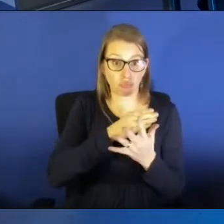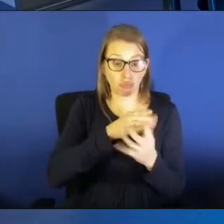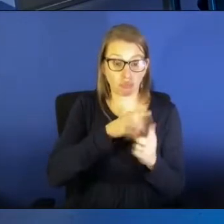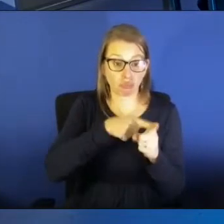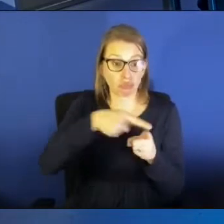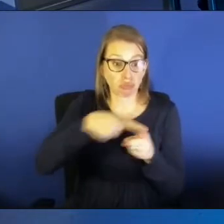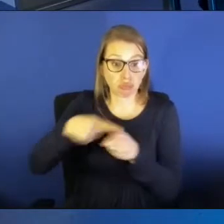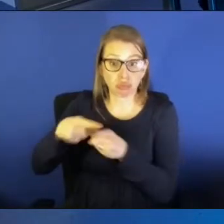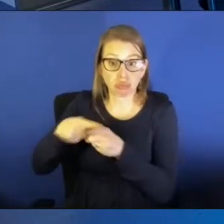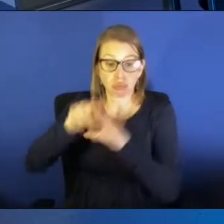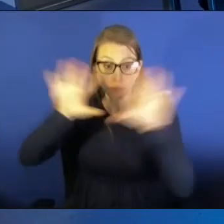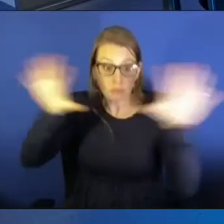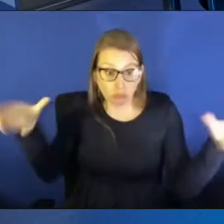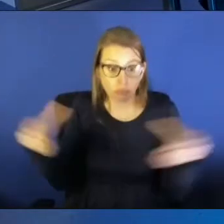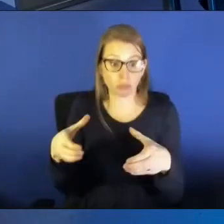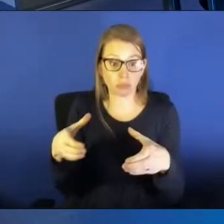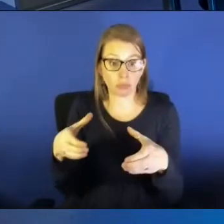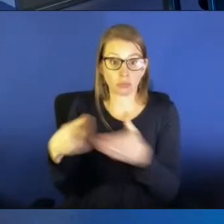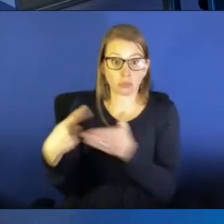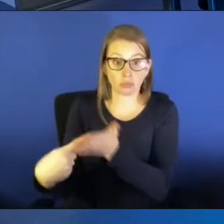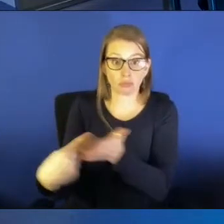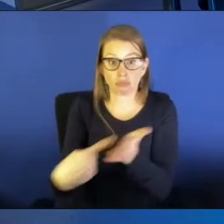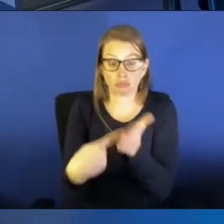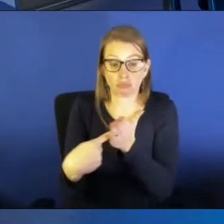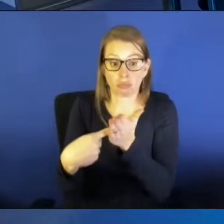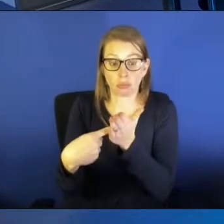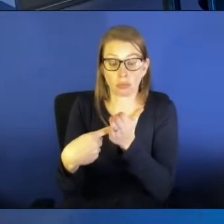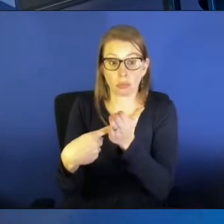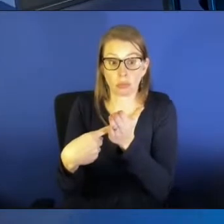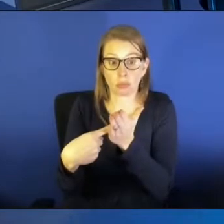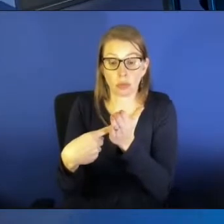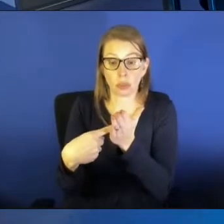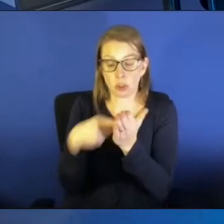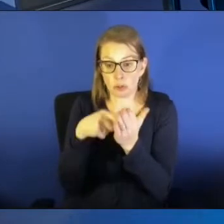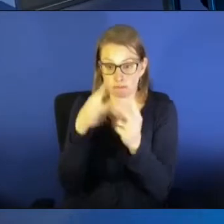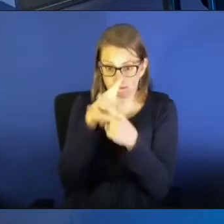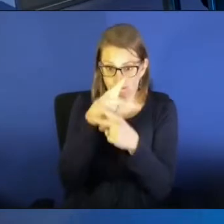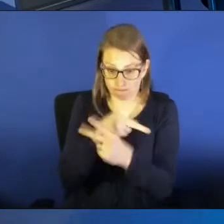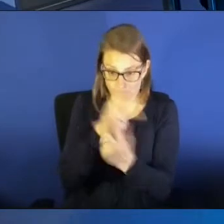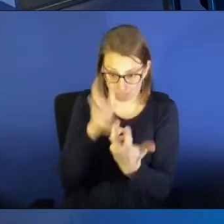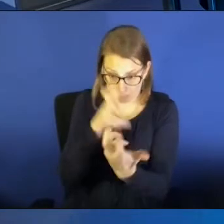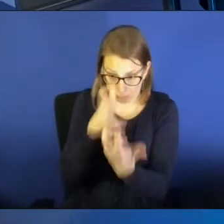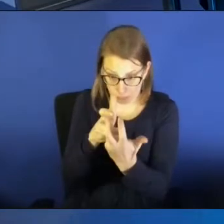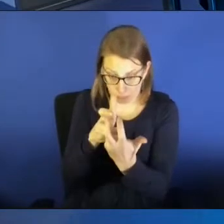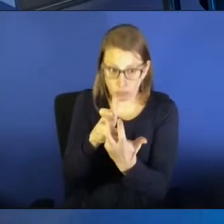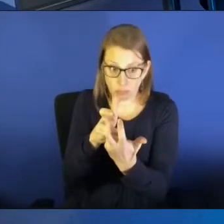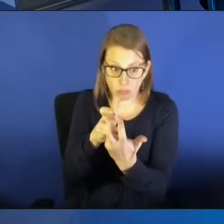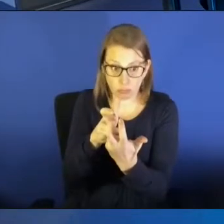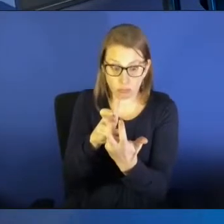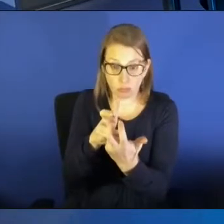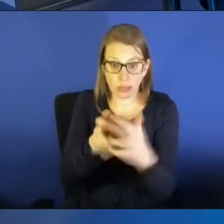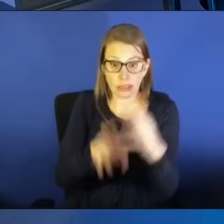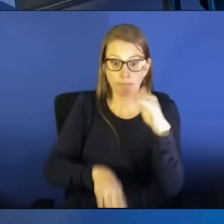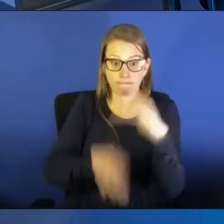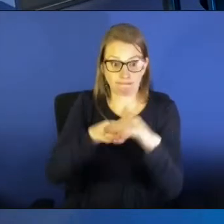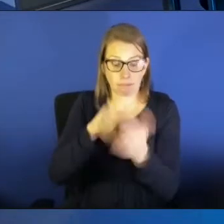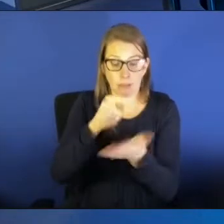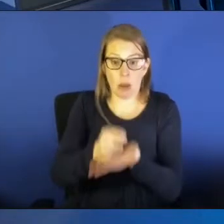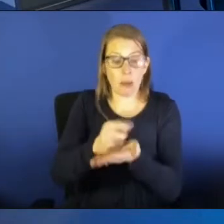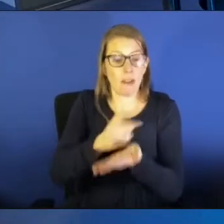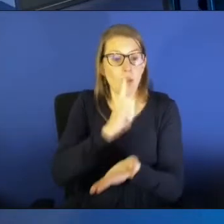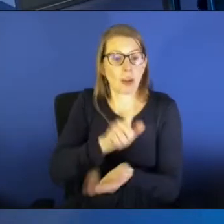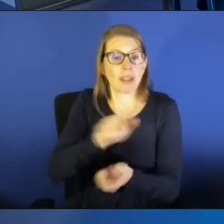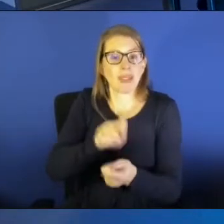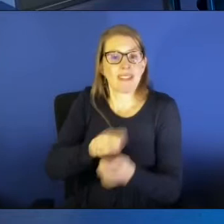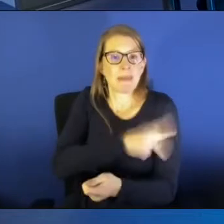coming together to design the optimal therapy for a specific patient. Could you, both